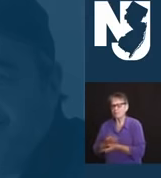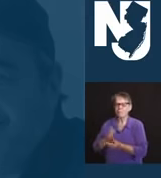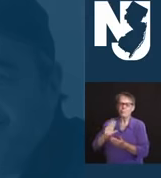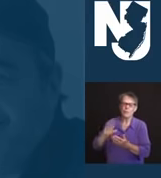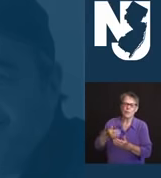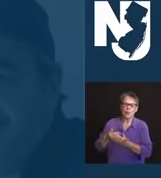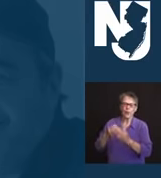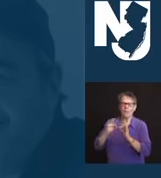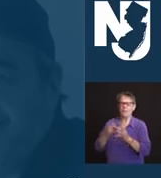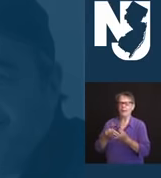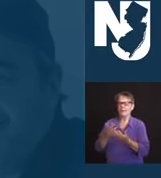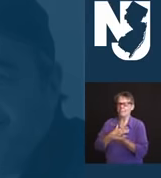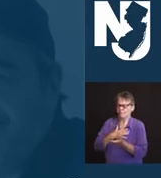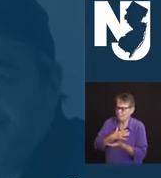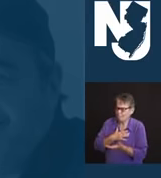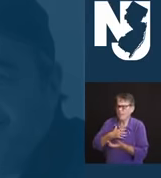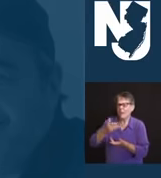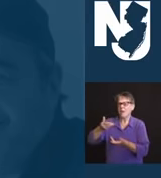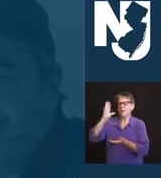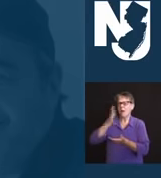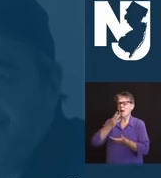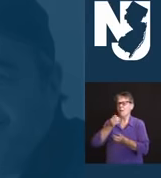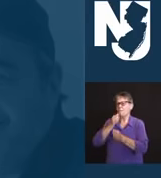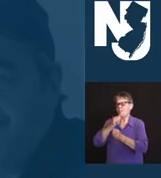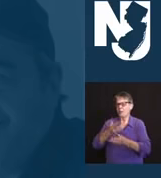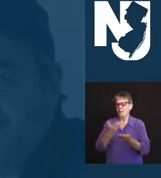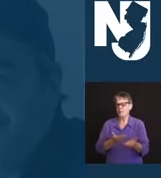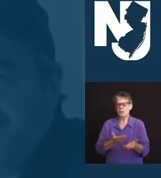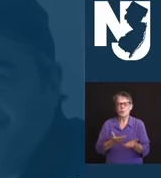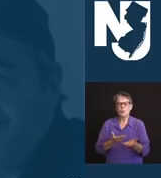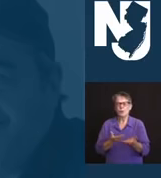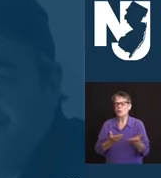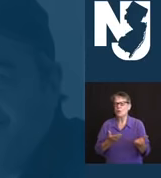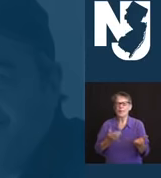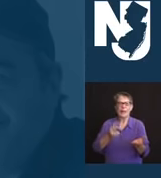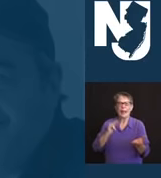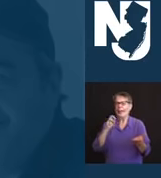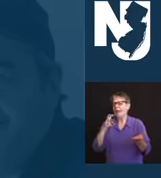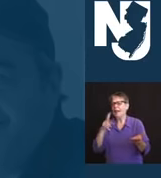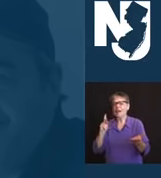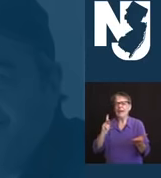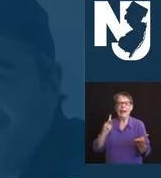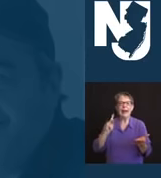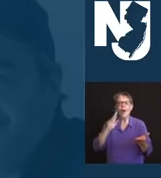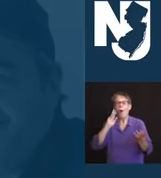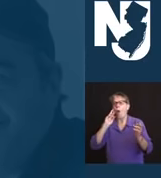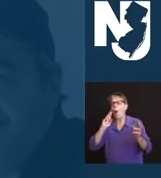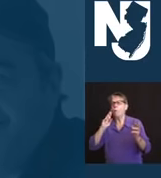And rest easy, my friend Nick. I hope you're somewhere where the pasta is hot, where baseball's being